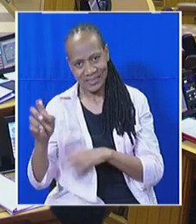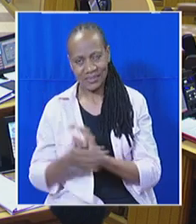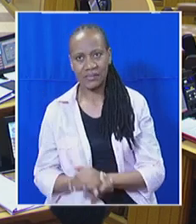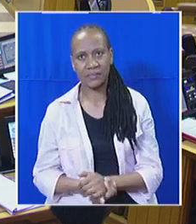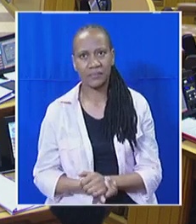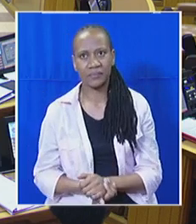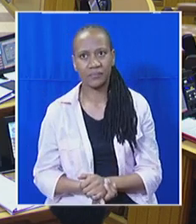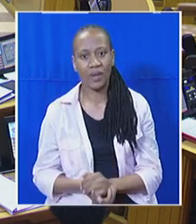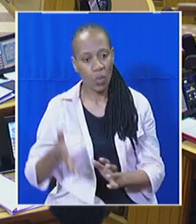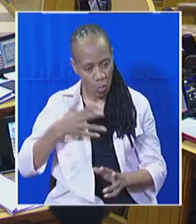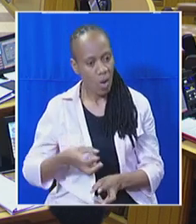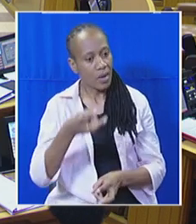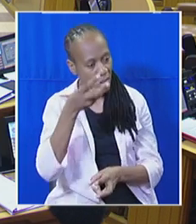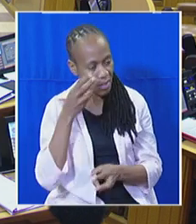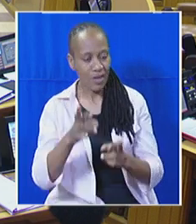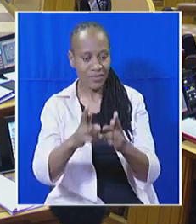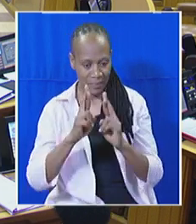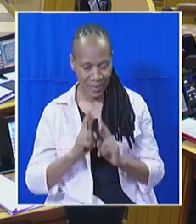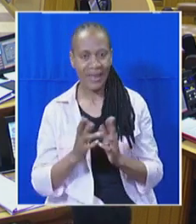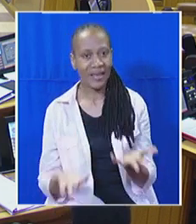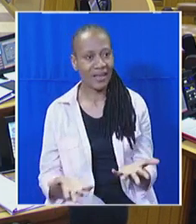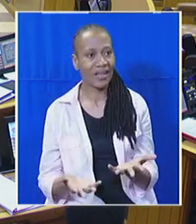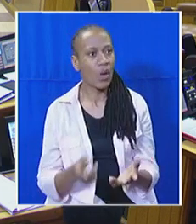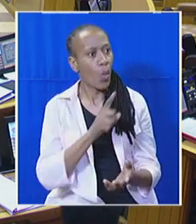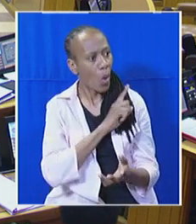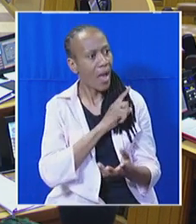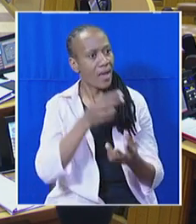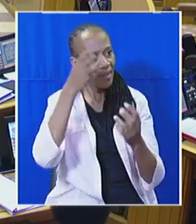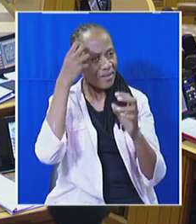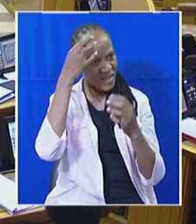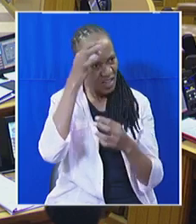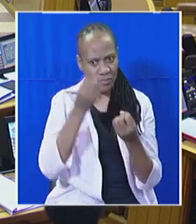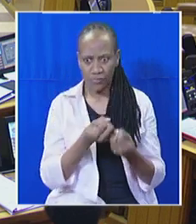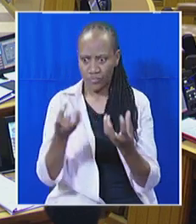the response of why is government distributing shacks in